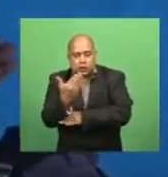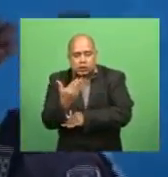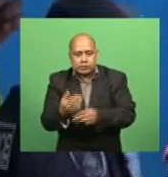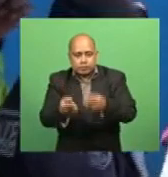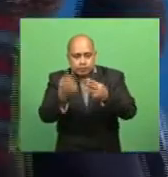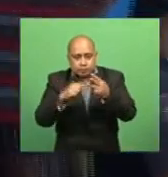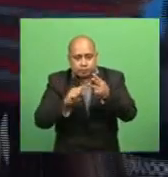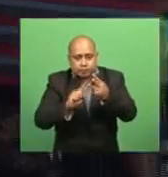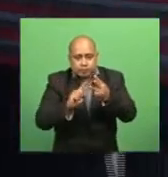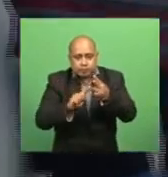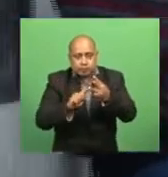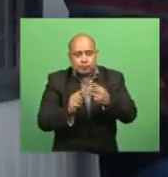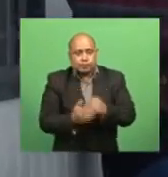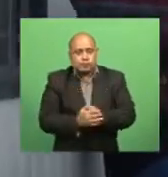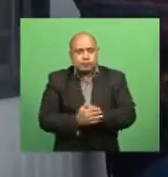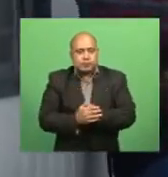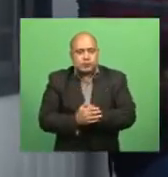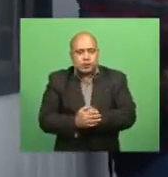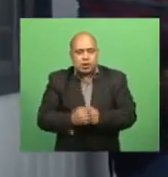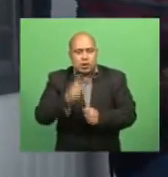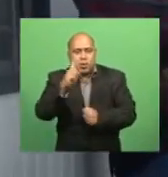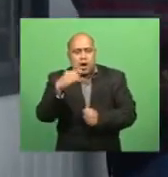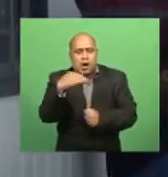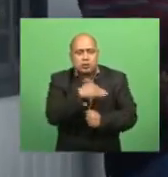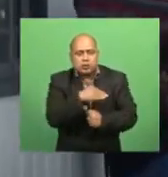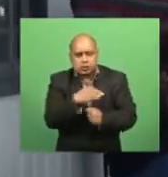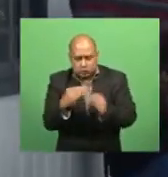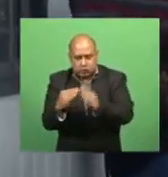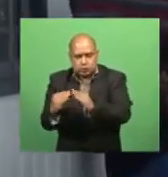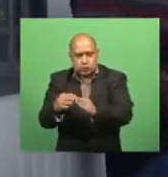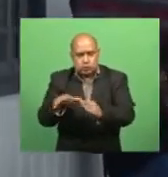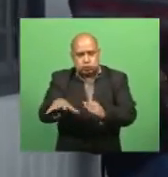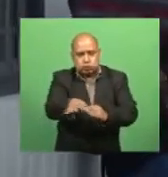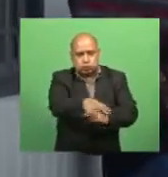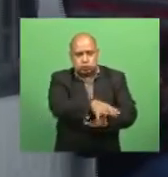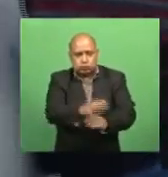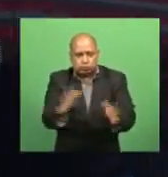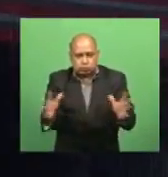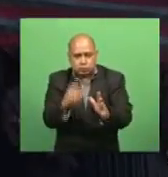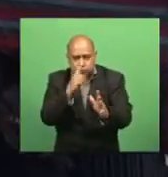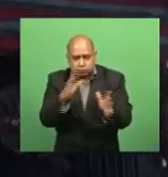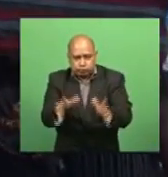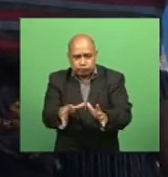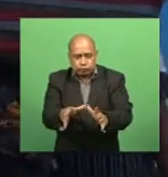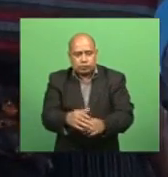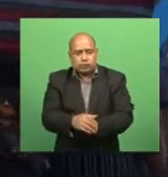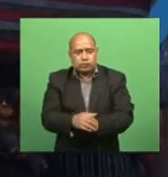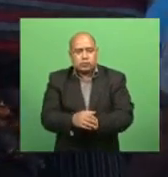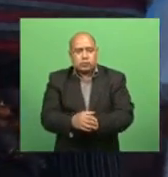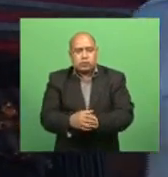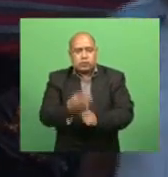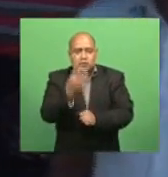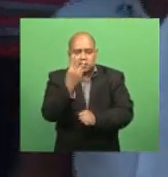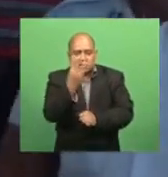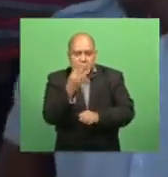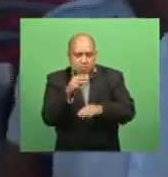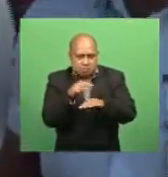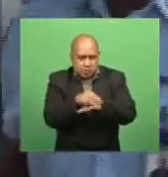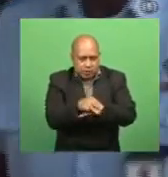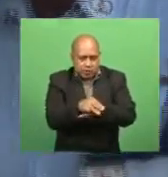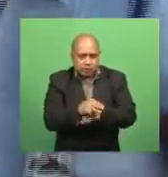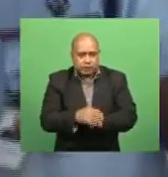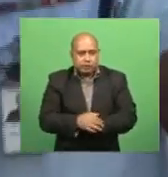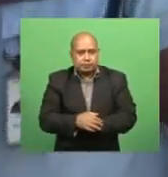Vakatale have been handed 100 hours of community work alongside 3 months of suspended sentence. This as the 2